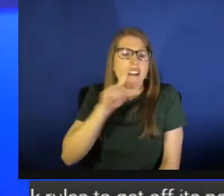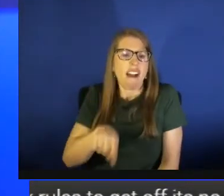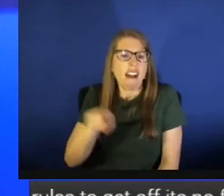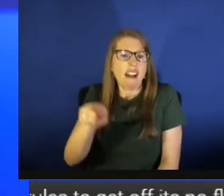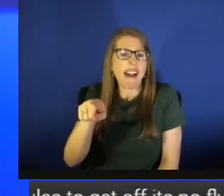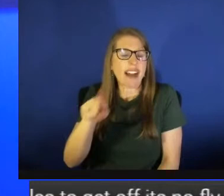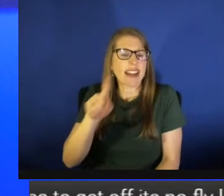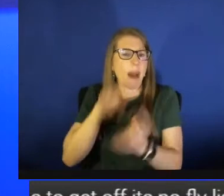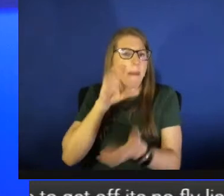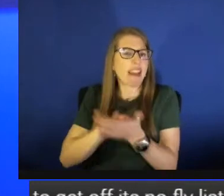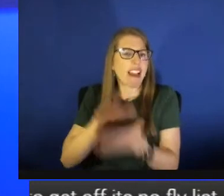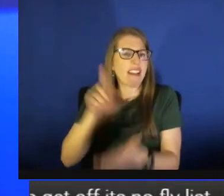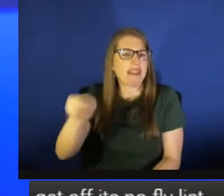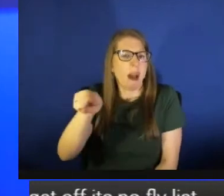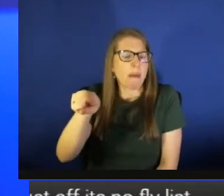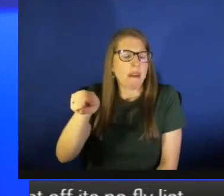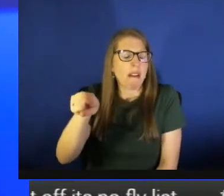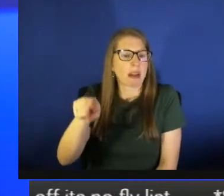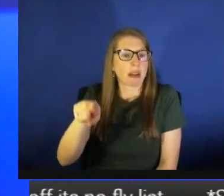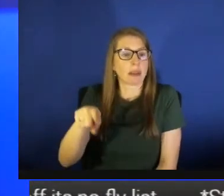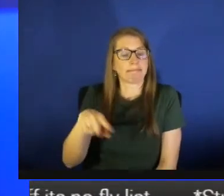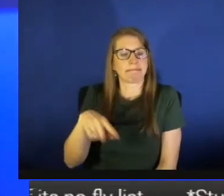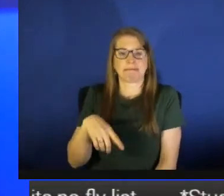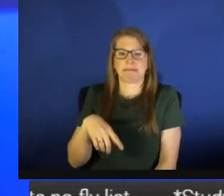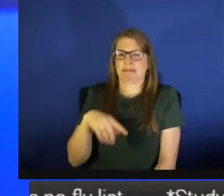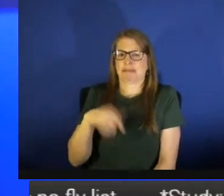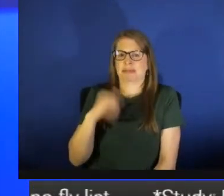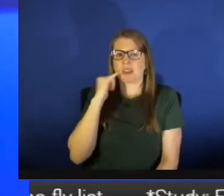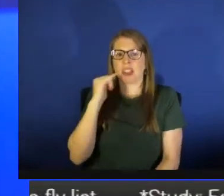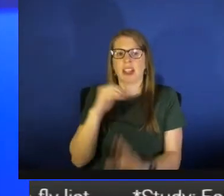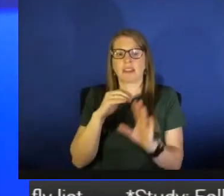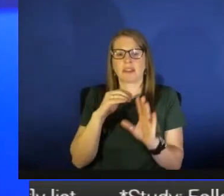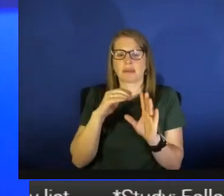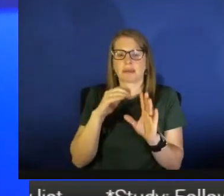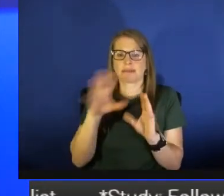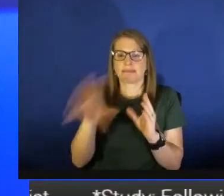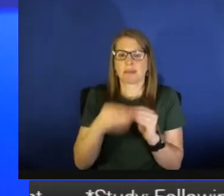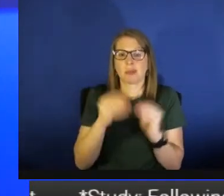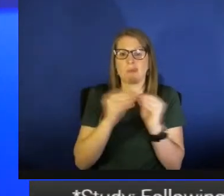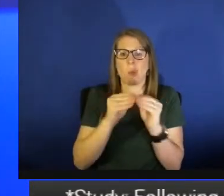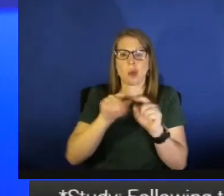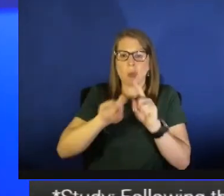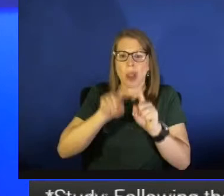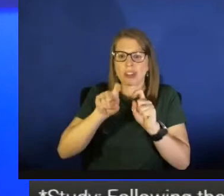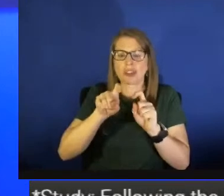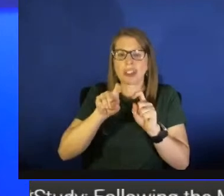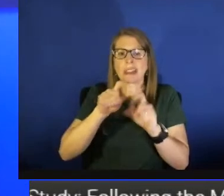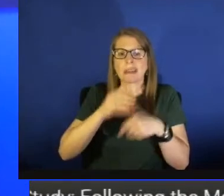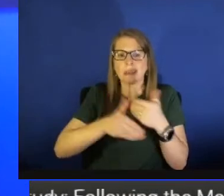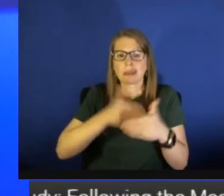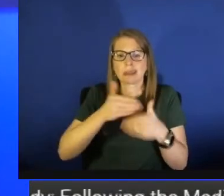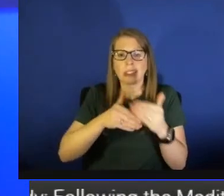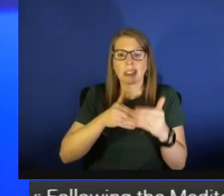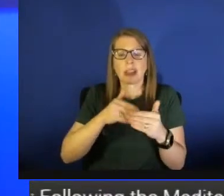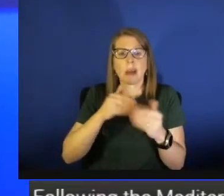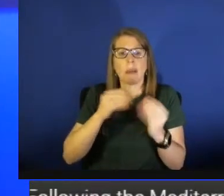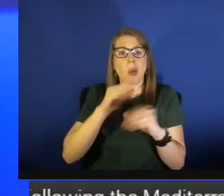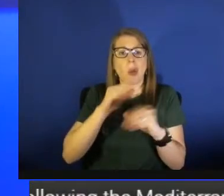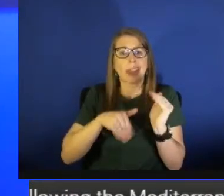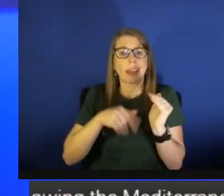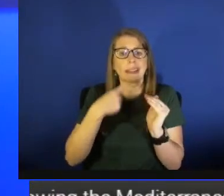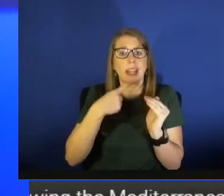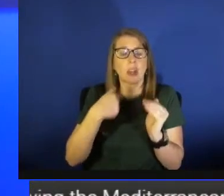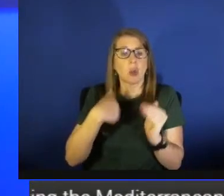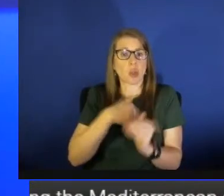had introduced more questioning, we don't know all the answers from the get-go, rather than saying we know everything, I think people would then